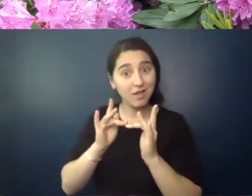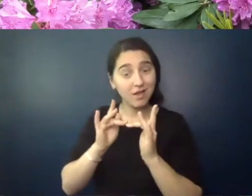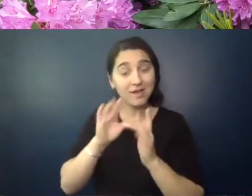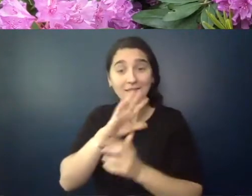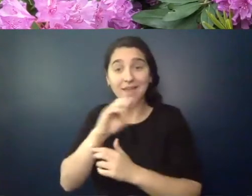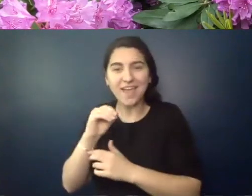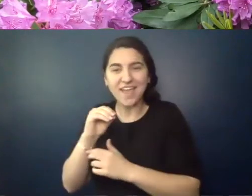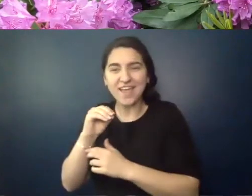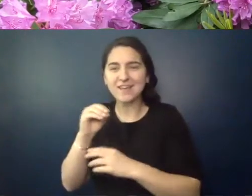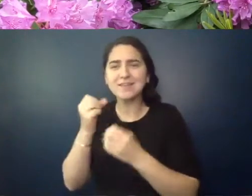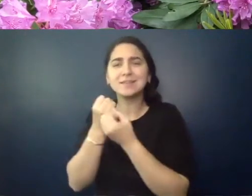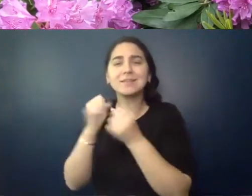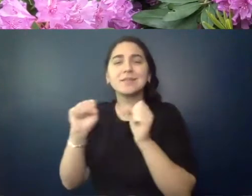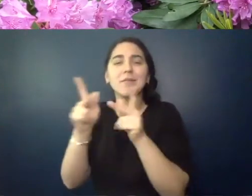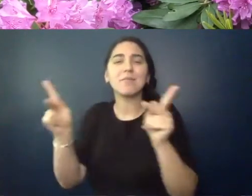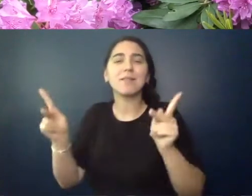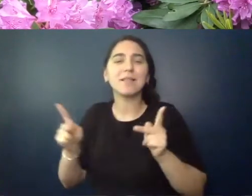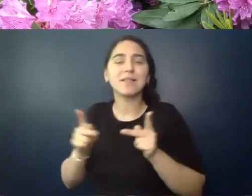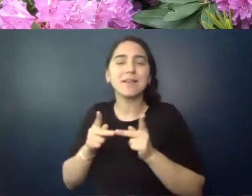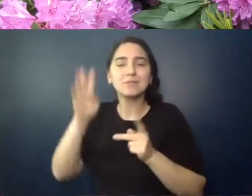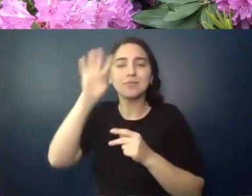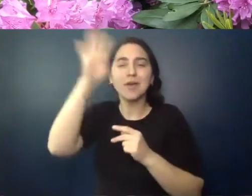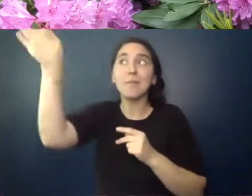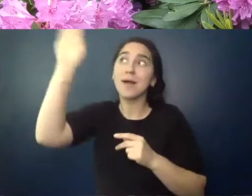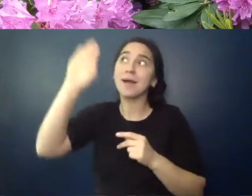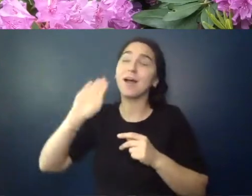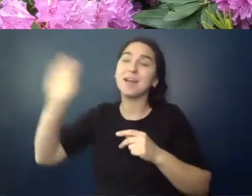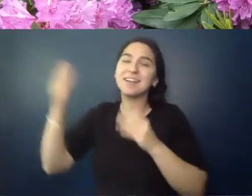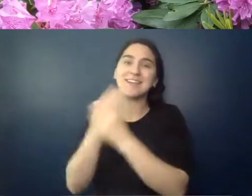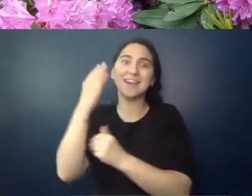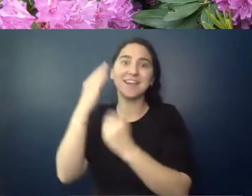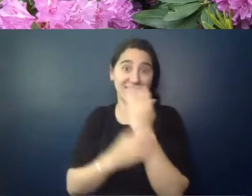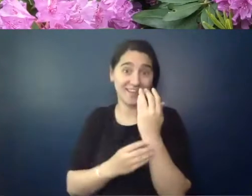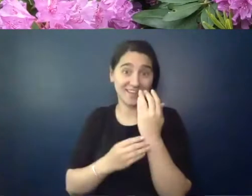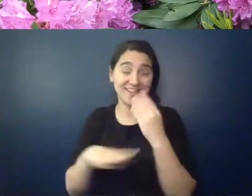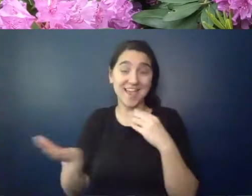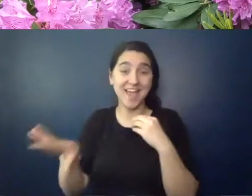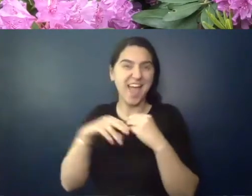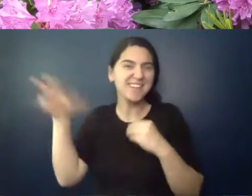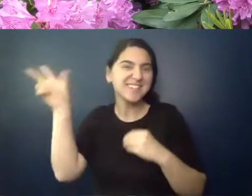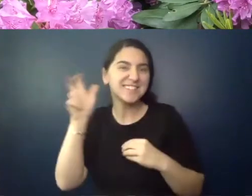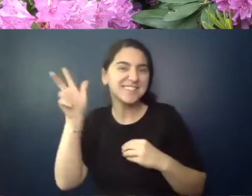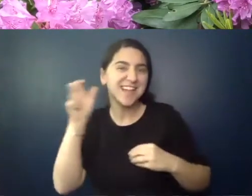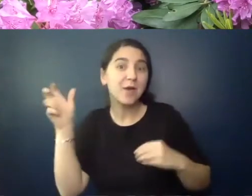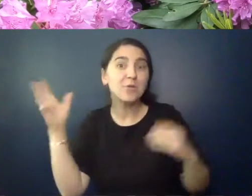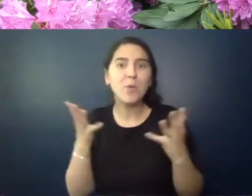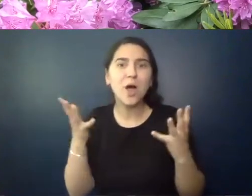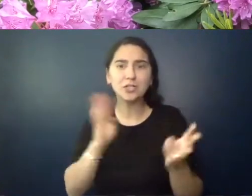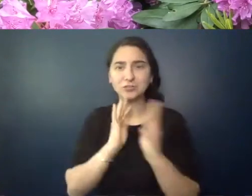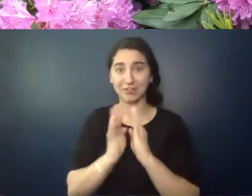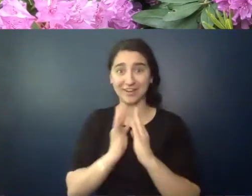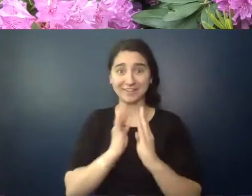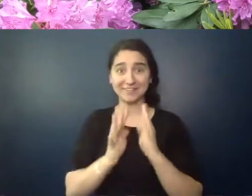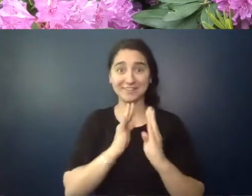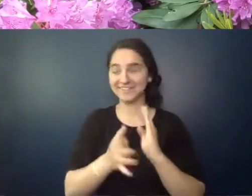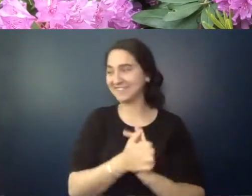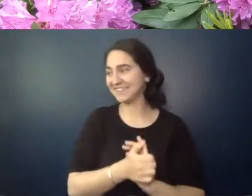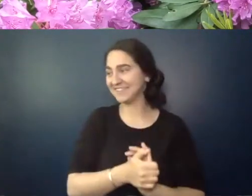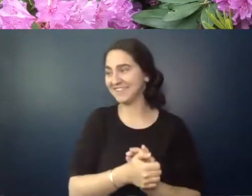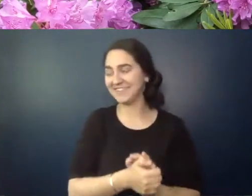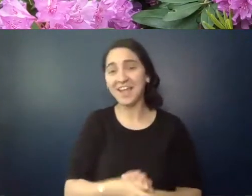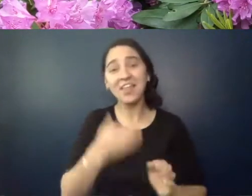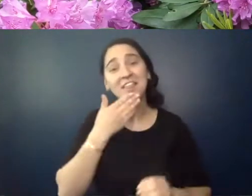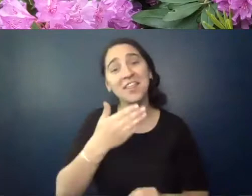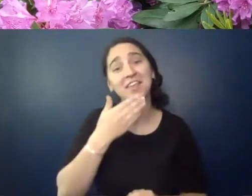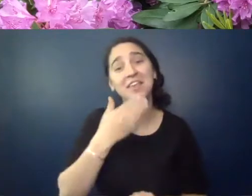in sanctuaries created by God's own hands and with some additional soundtrack provided by traffic. Thank